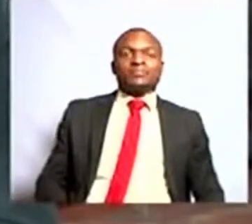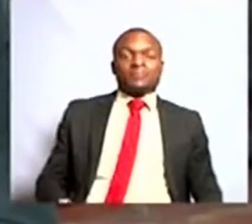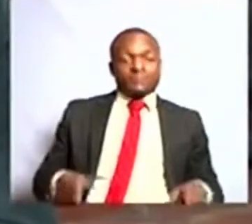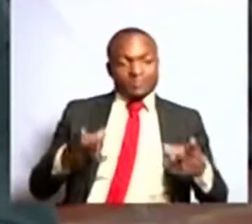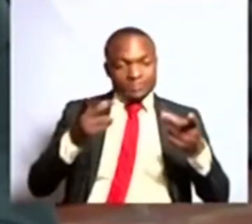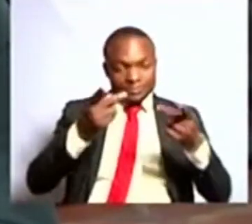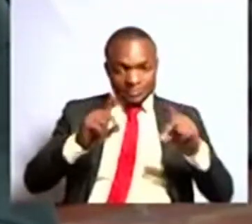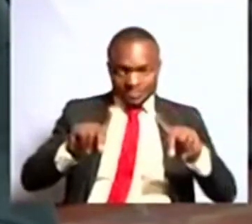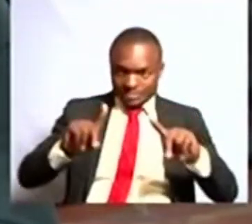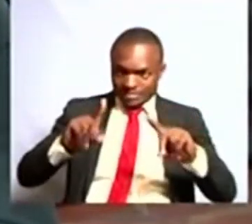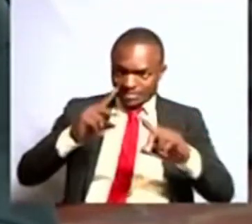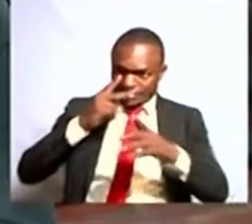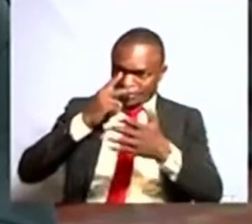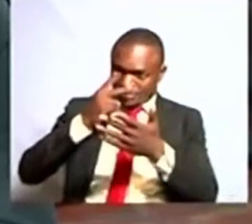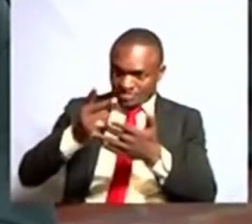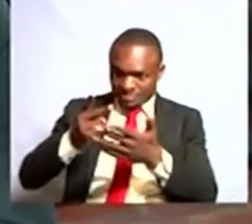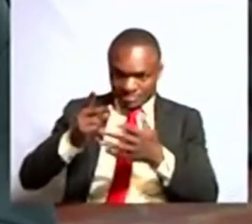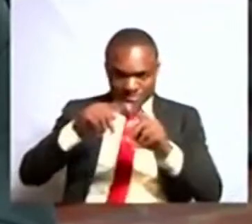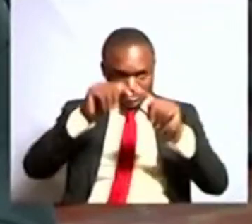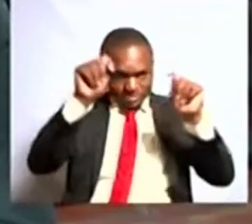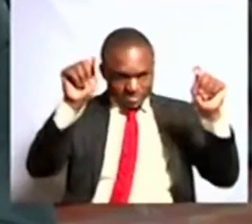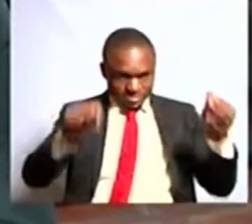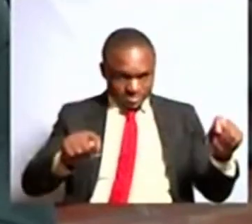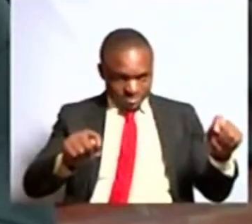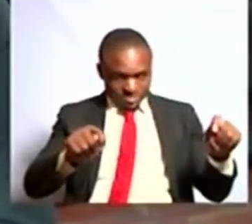when you look at, if you look at the table above,